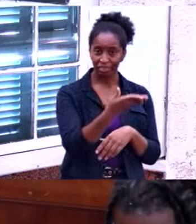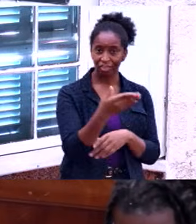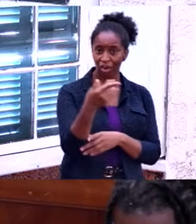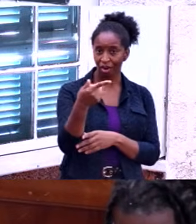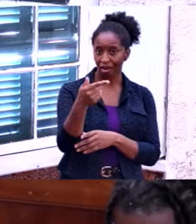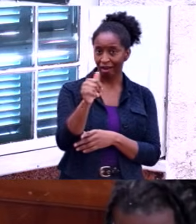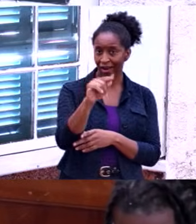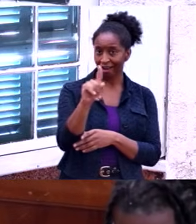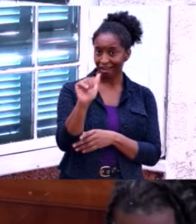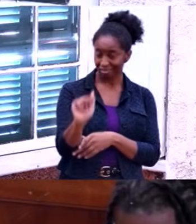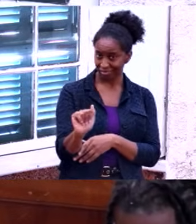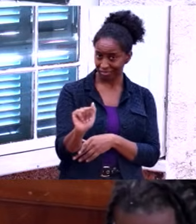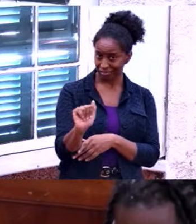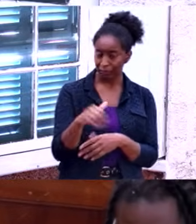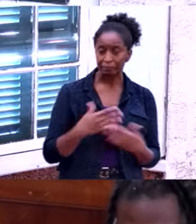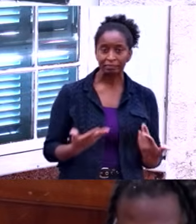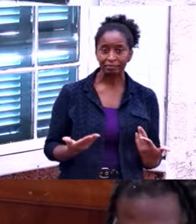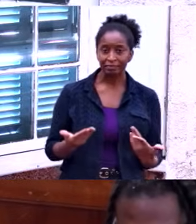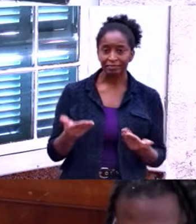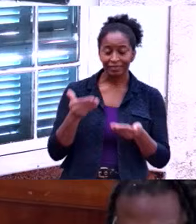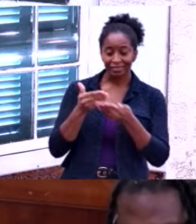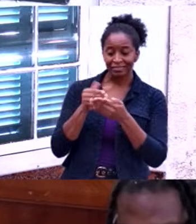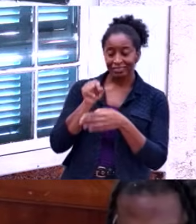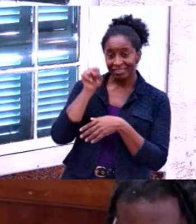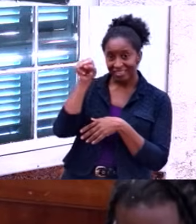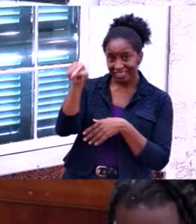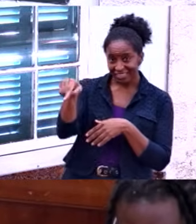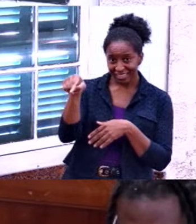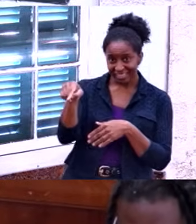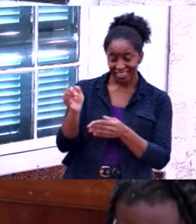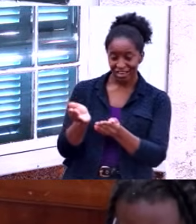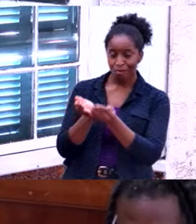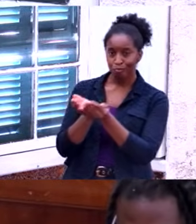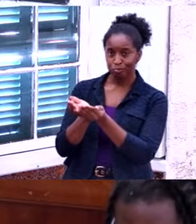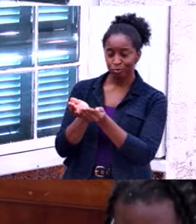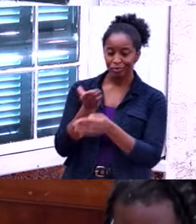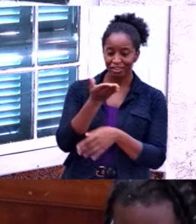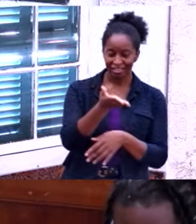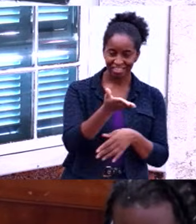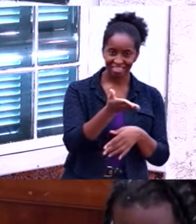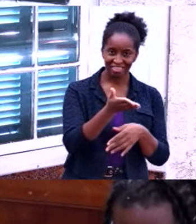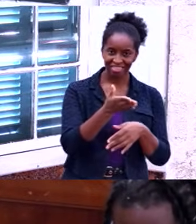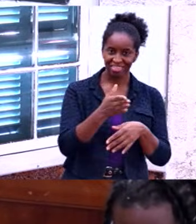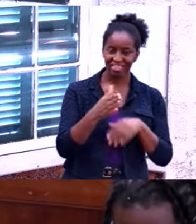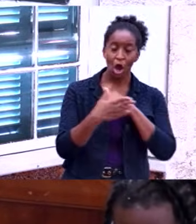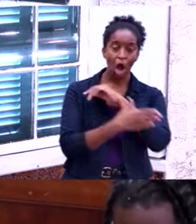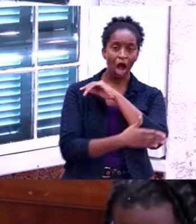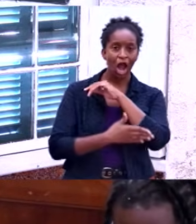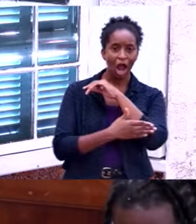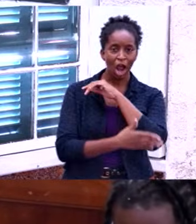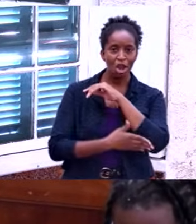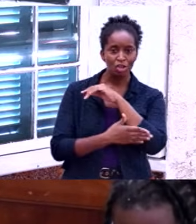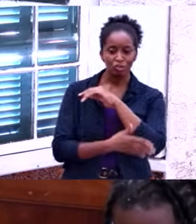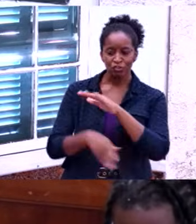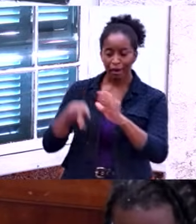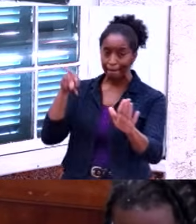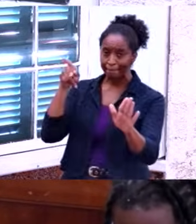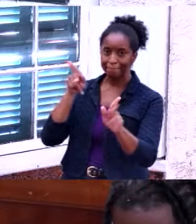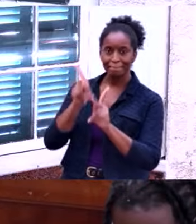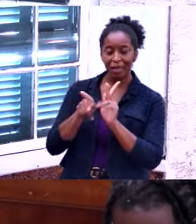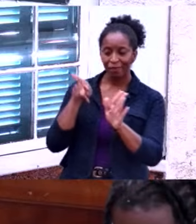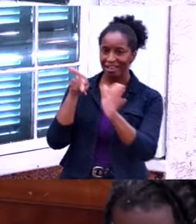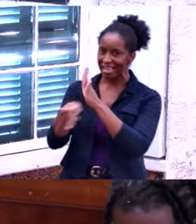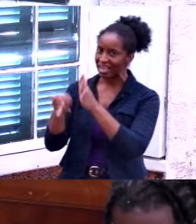state murder in international waters. These things have importance for us as small